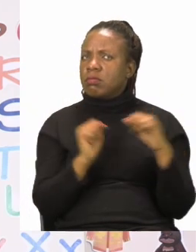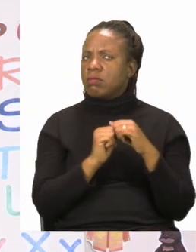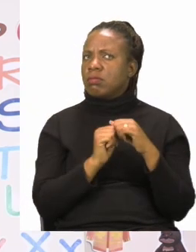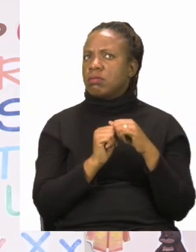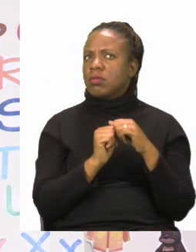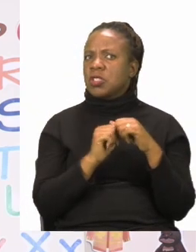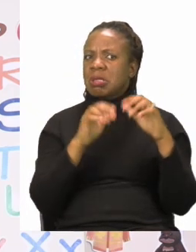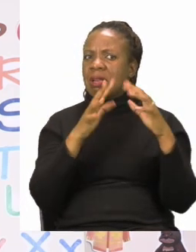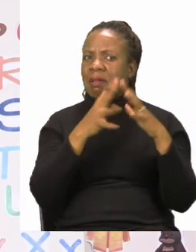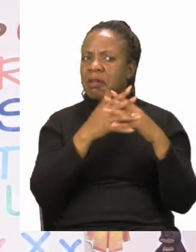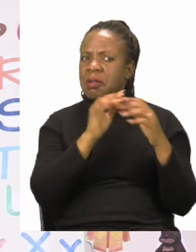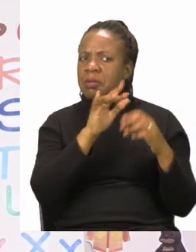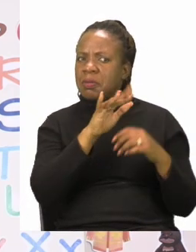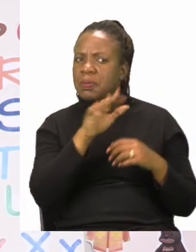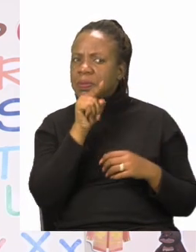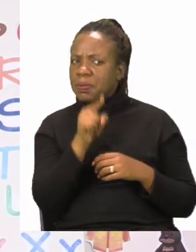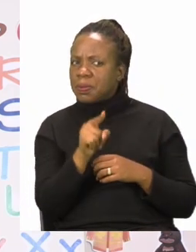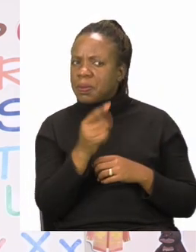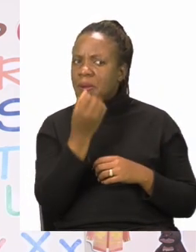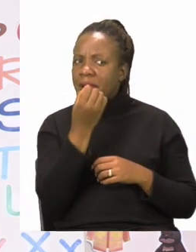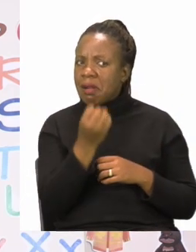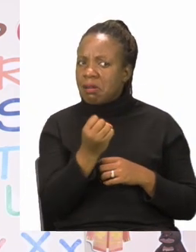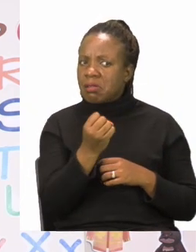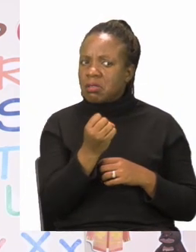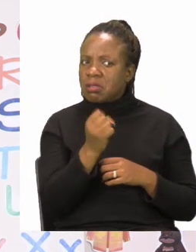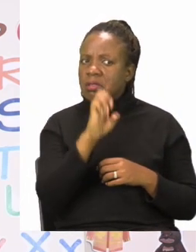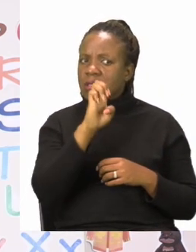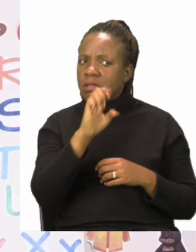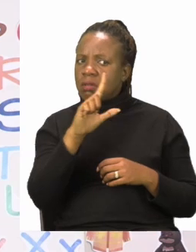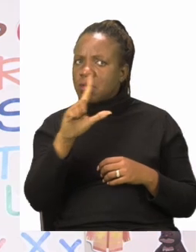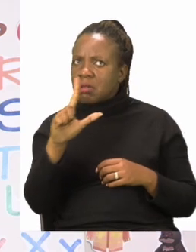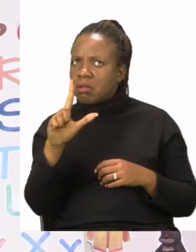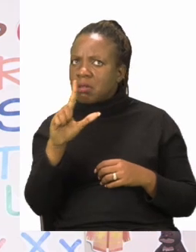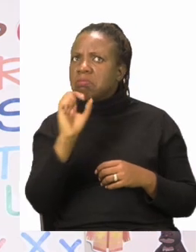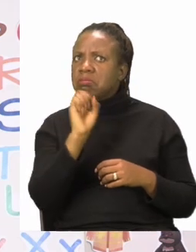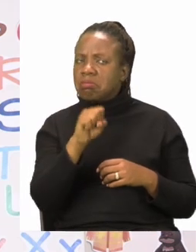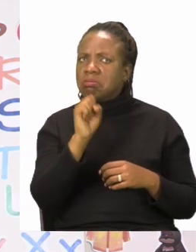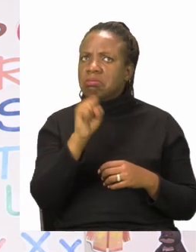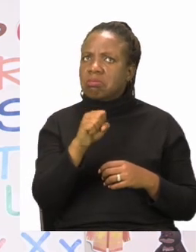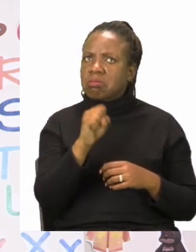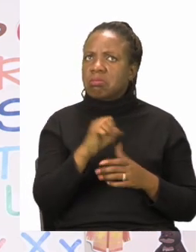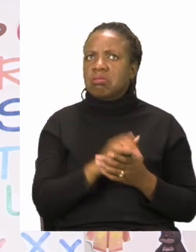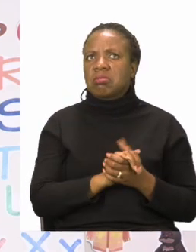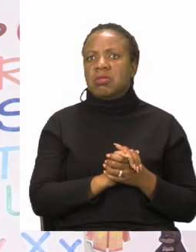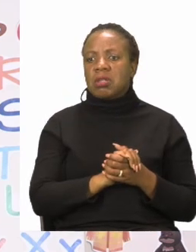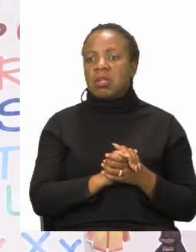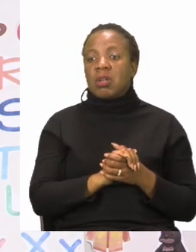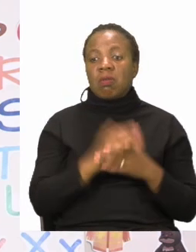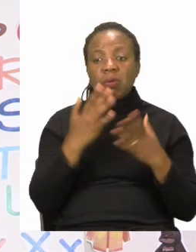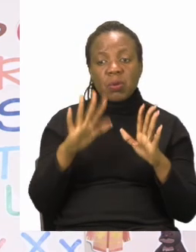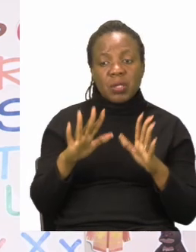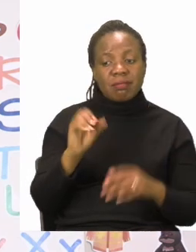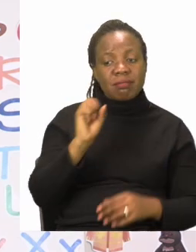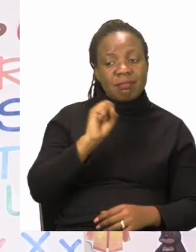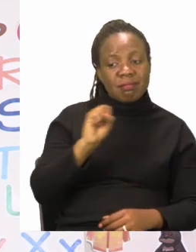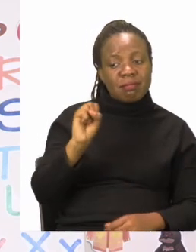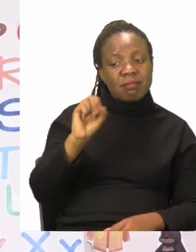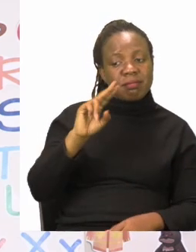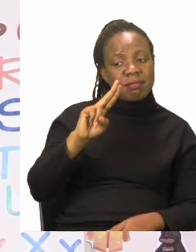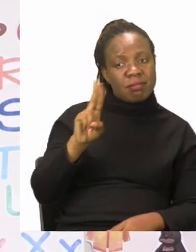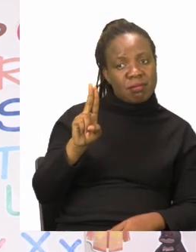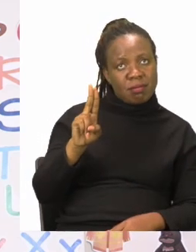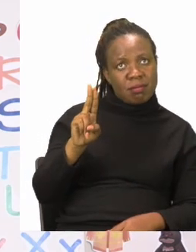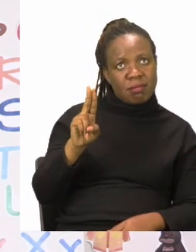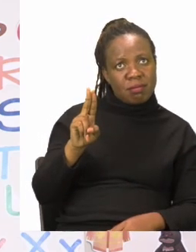word shell with the letters that we have available? So we already took the S, we took